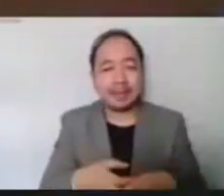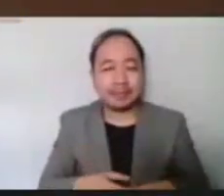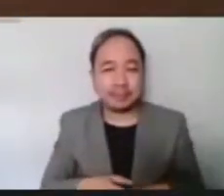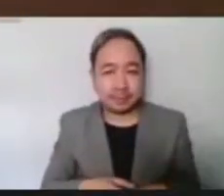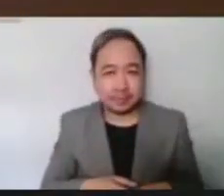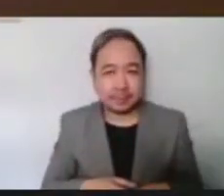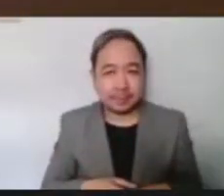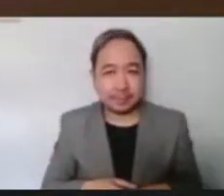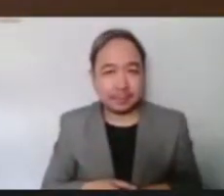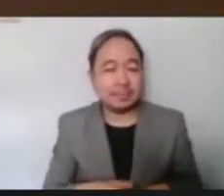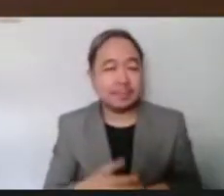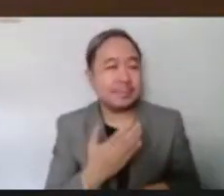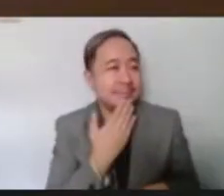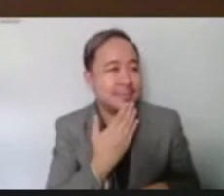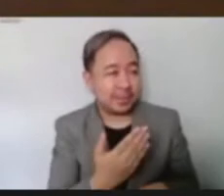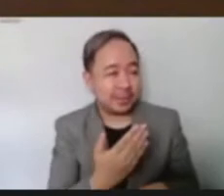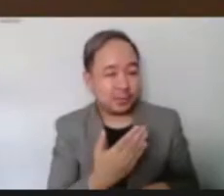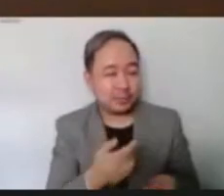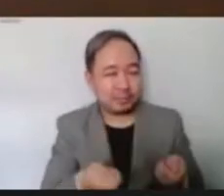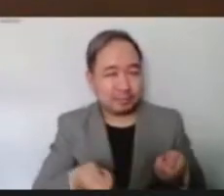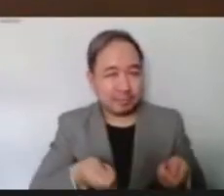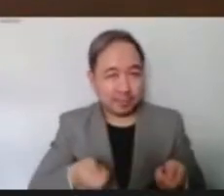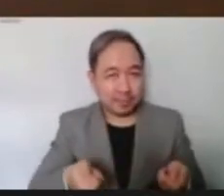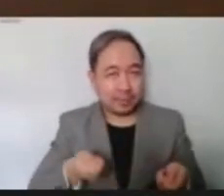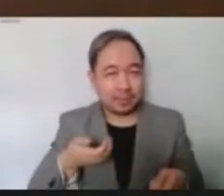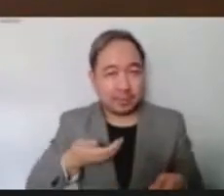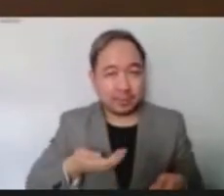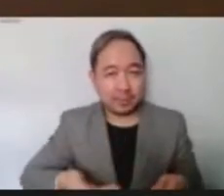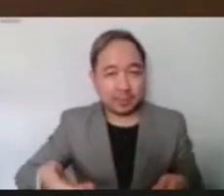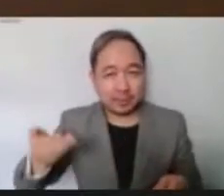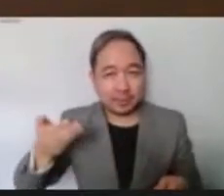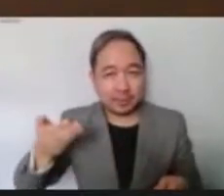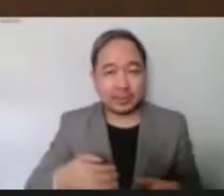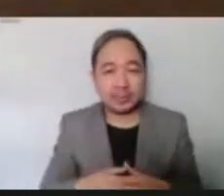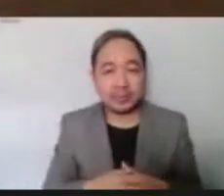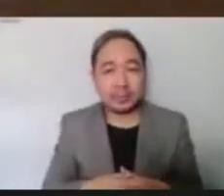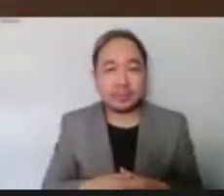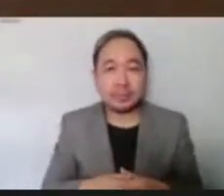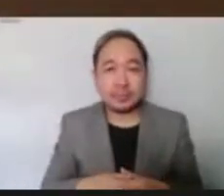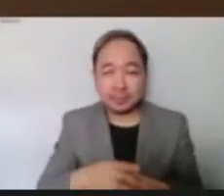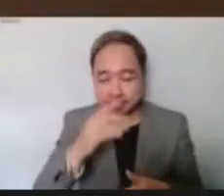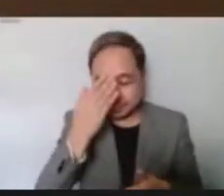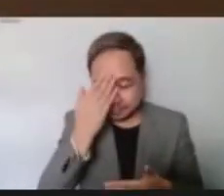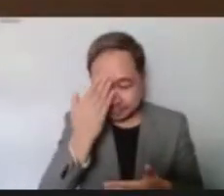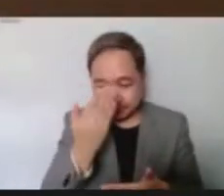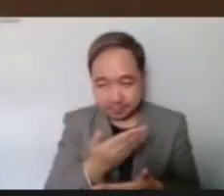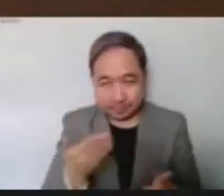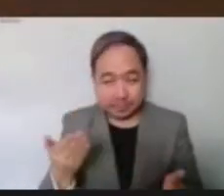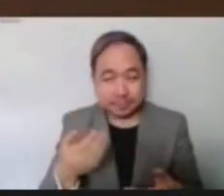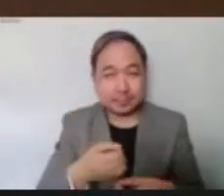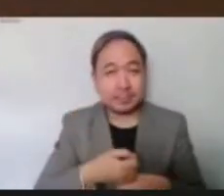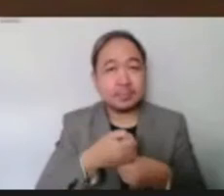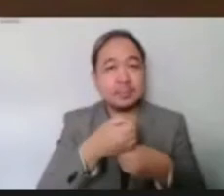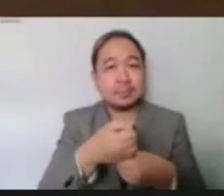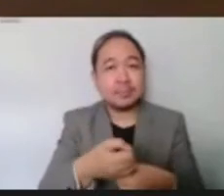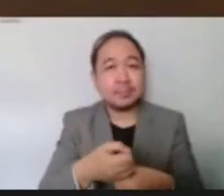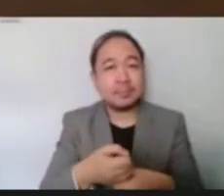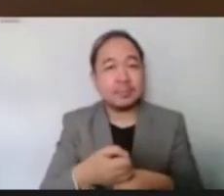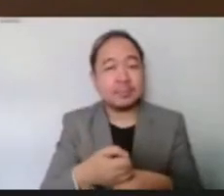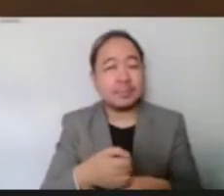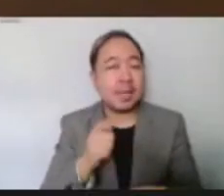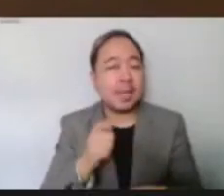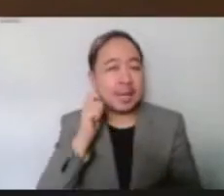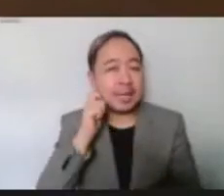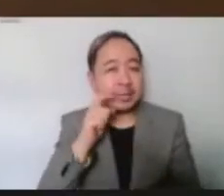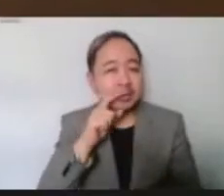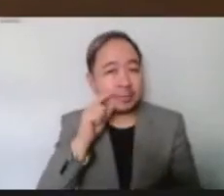thank you madam chair for giving the opportunity Excellence is listening with delegates and ladies and gentlemen